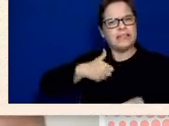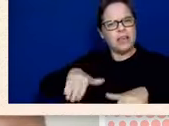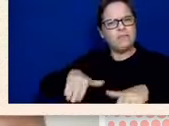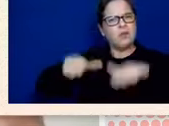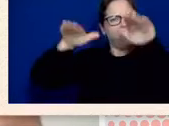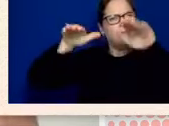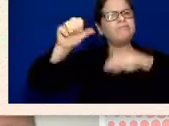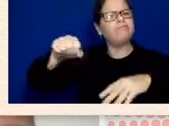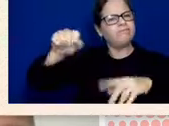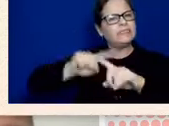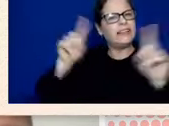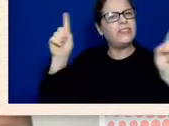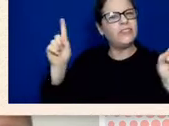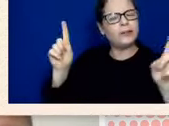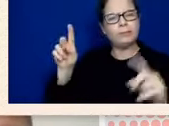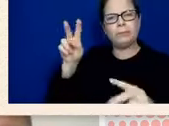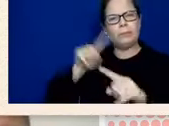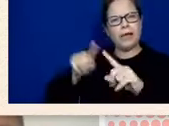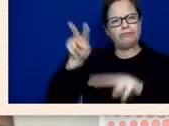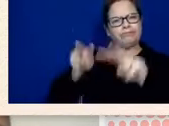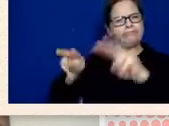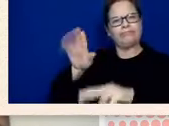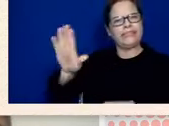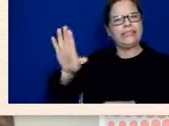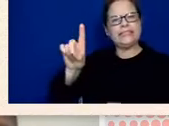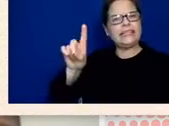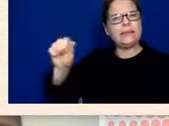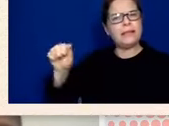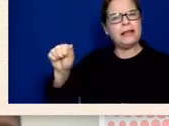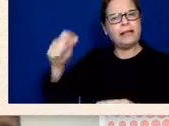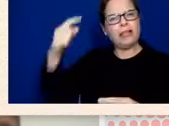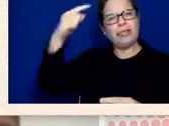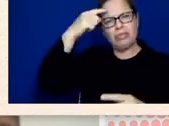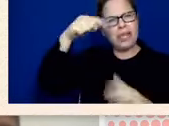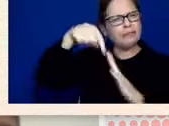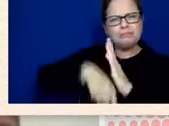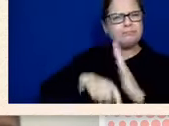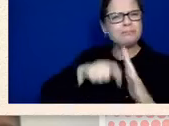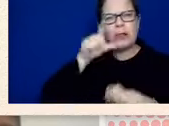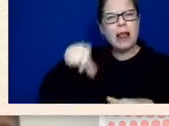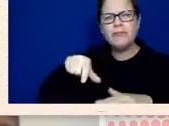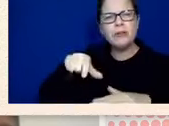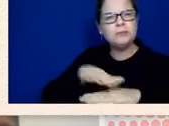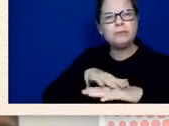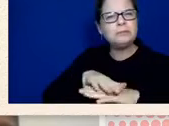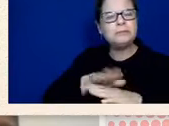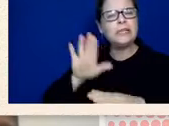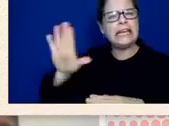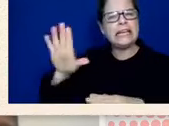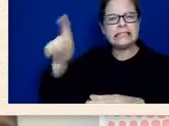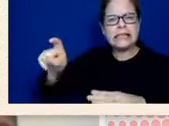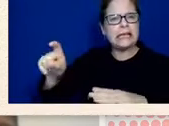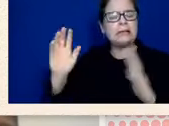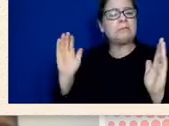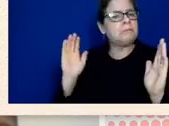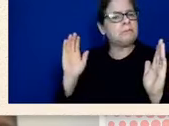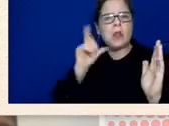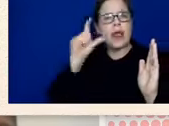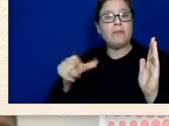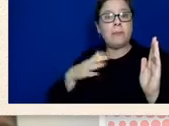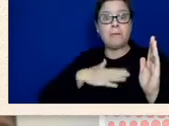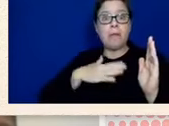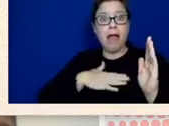much of his disability or the needs of him, and I would say like my